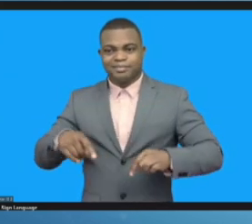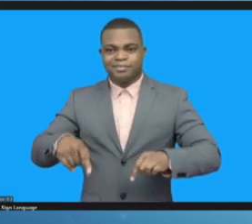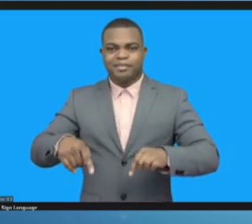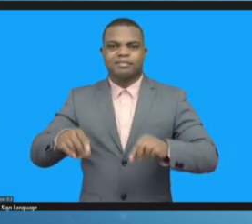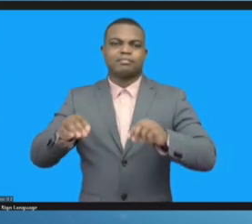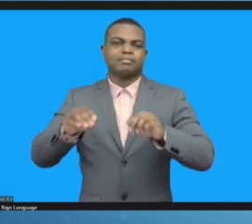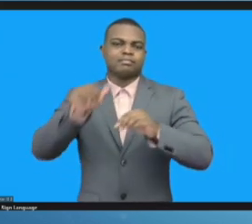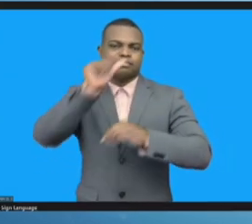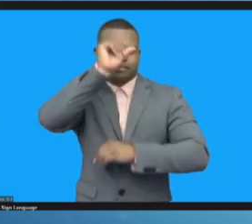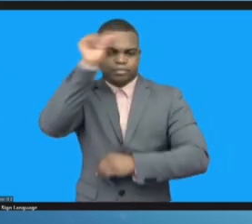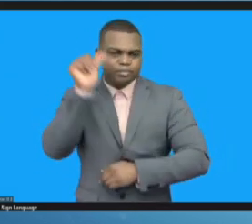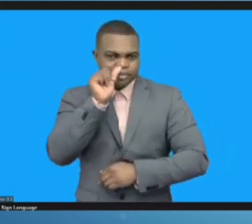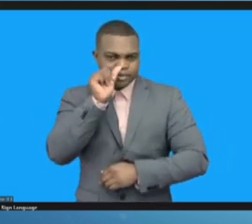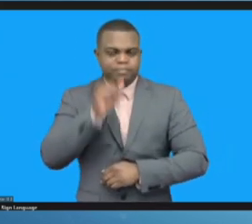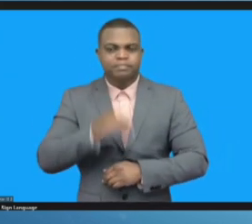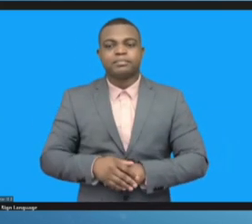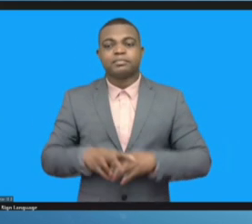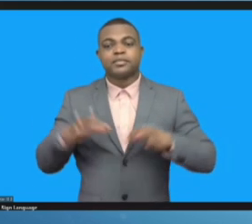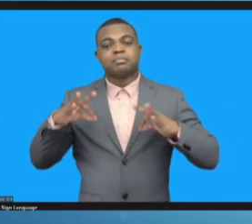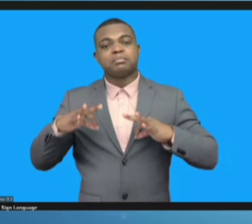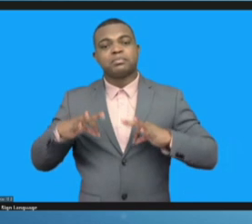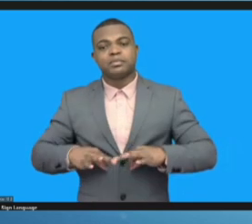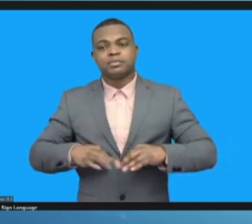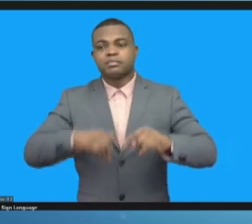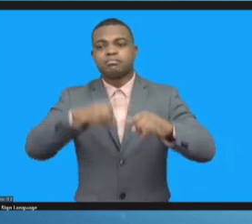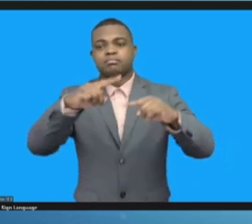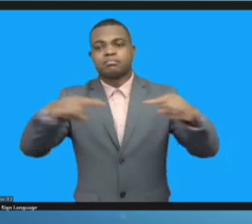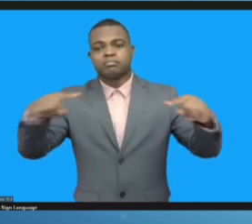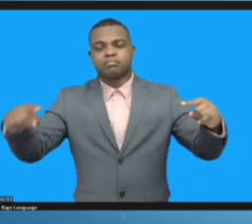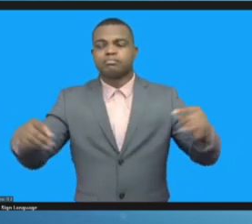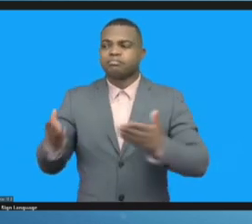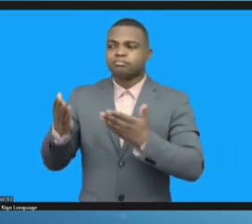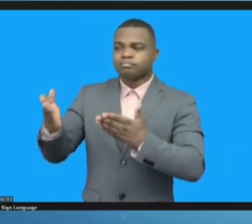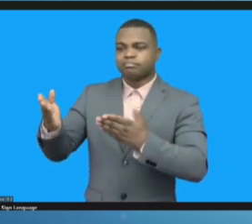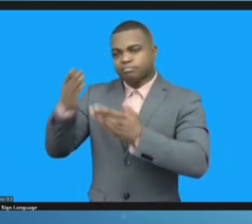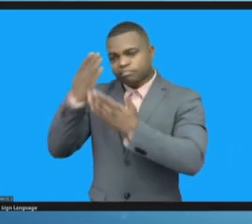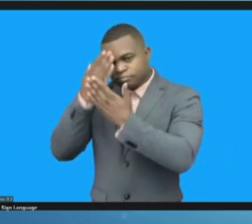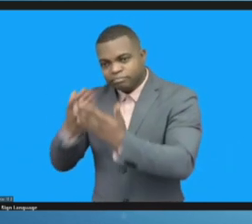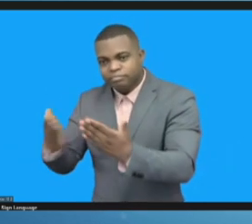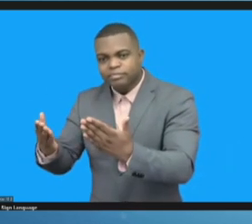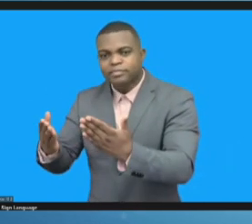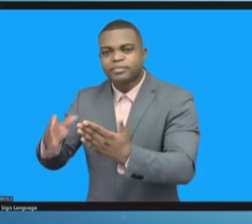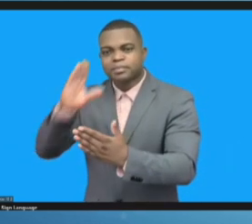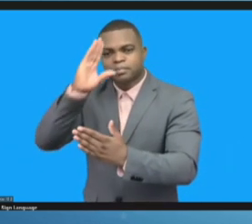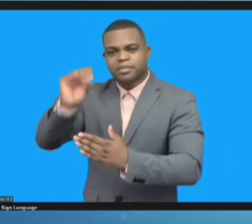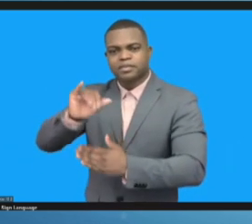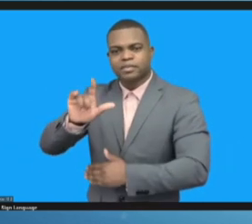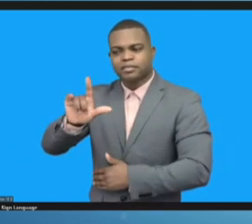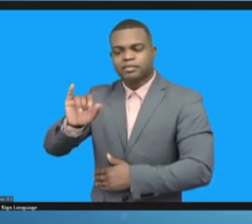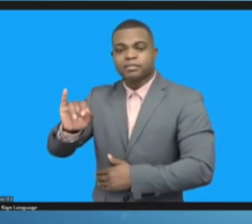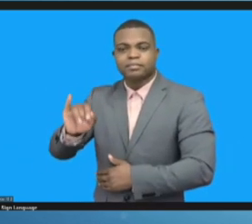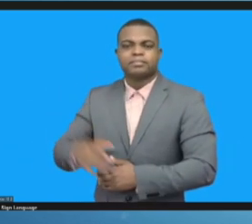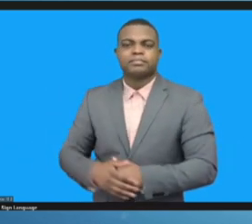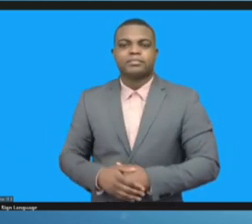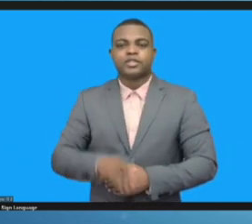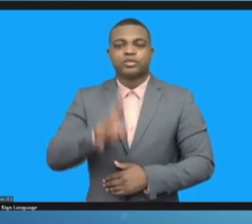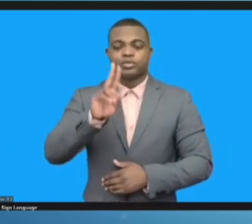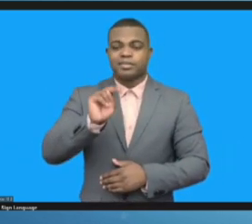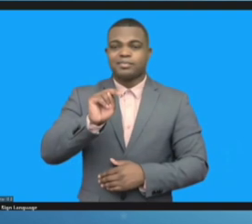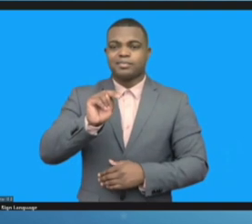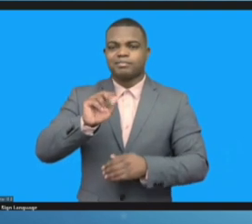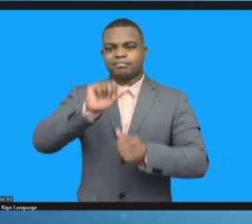Affairs, esteemed delegates, ladies and gentlemen, it is an honor hosting you at the United Nations Conference